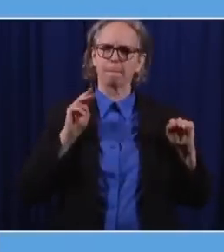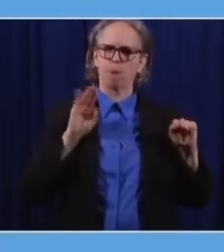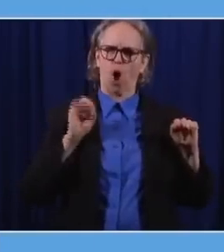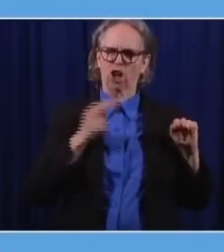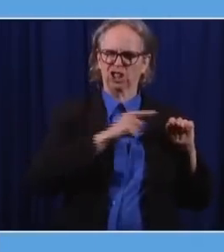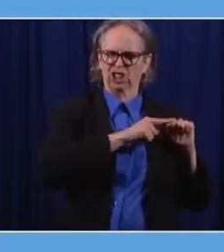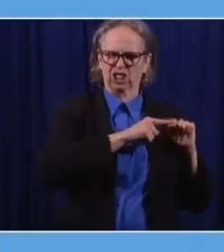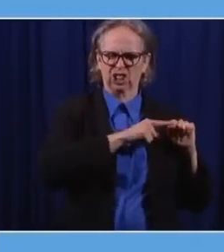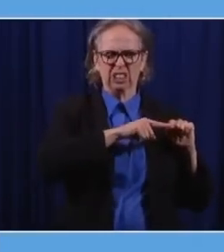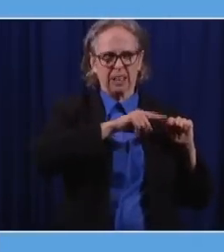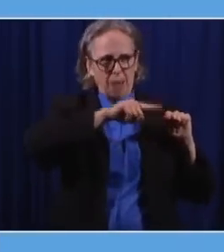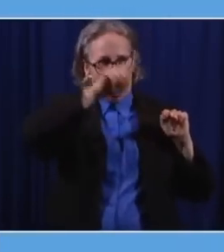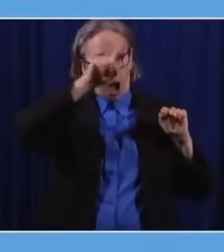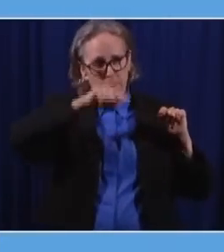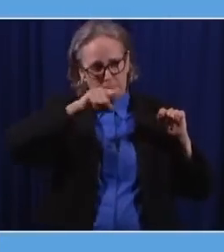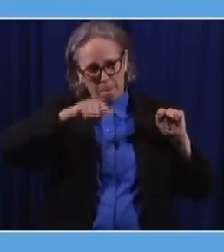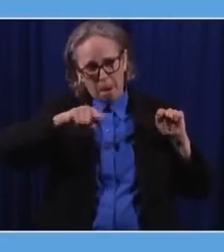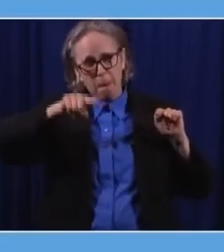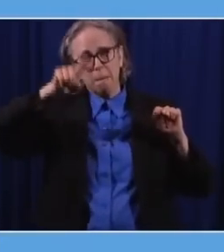here,